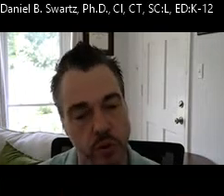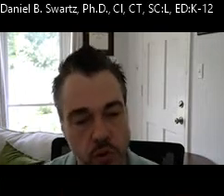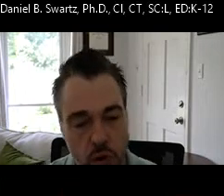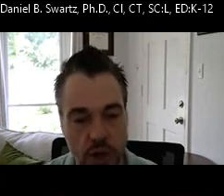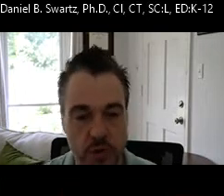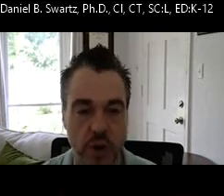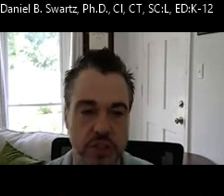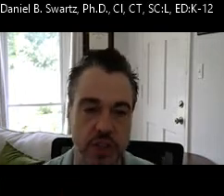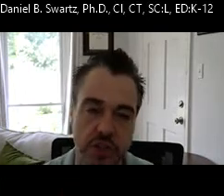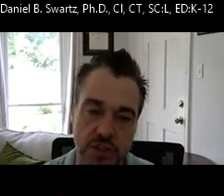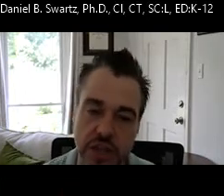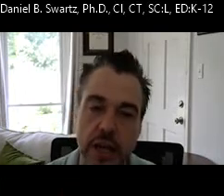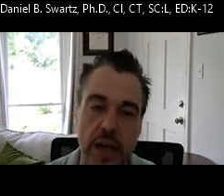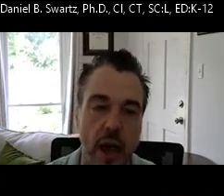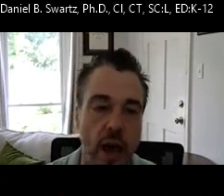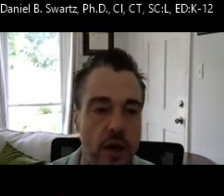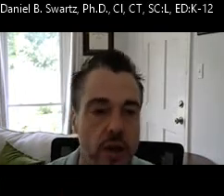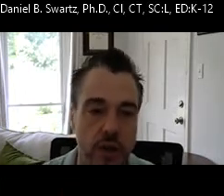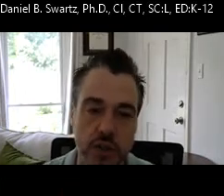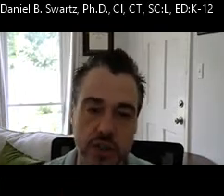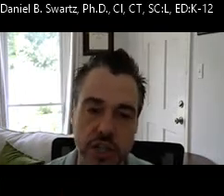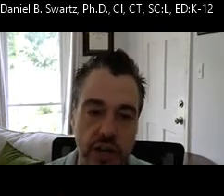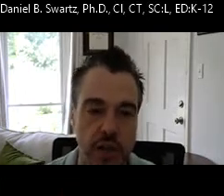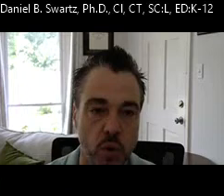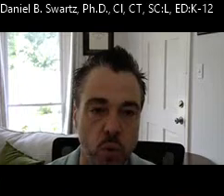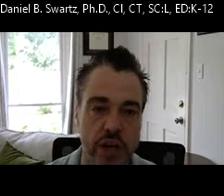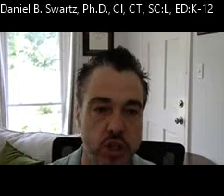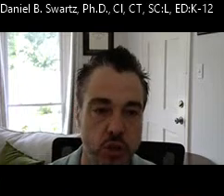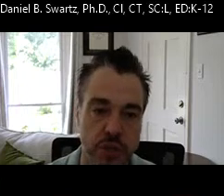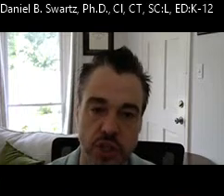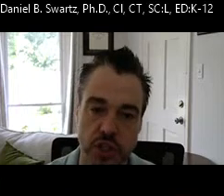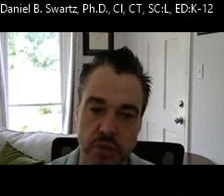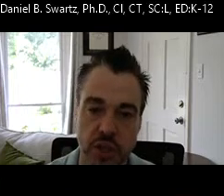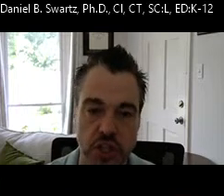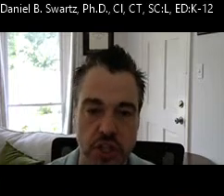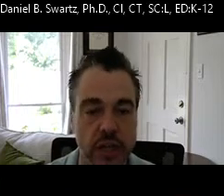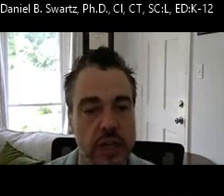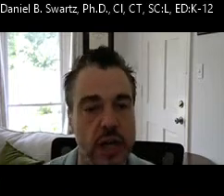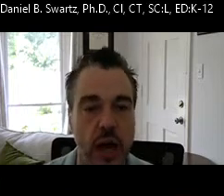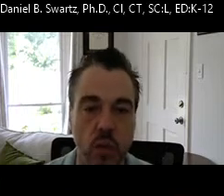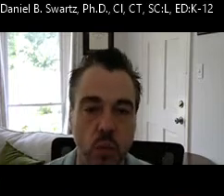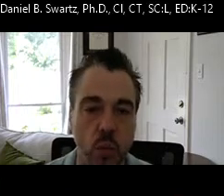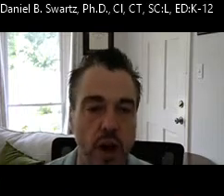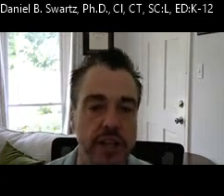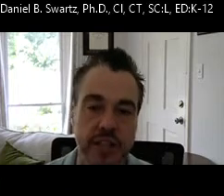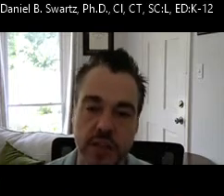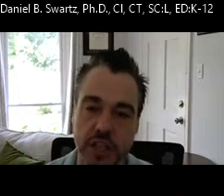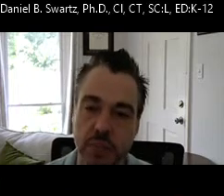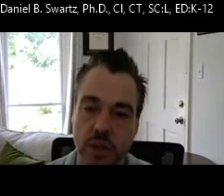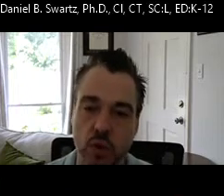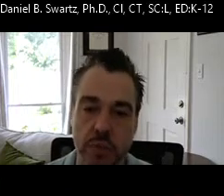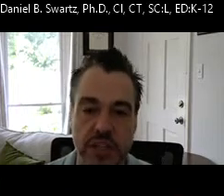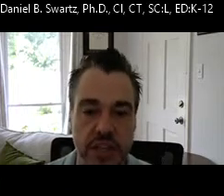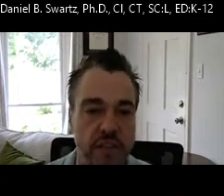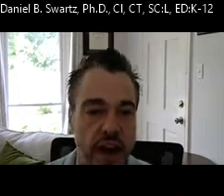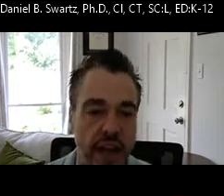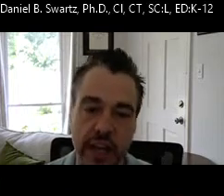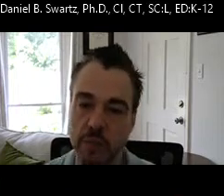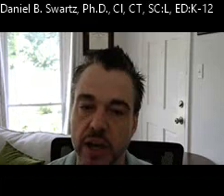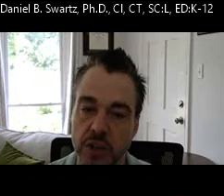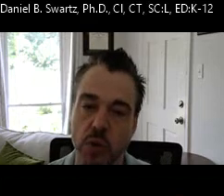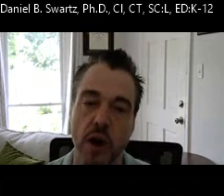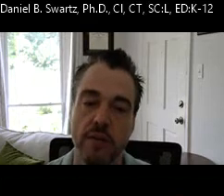agency to work with you all as practitioners. You'll see there, number 1, distribution and submission. One Excel template will be